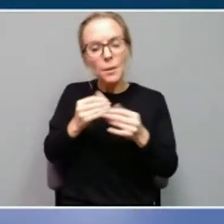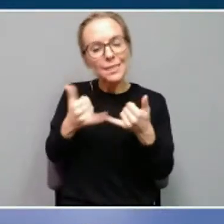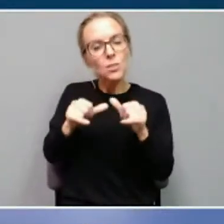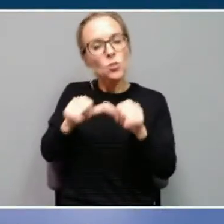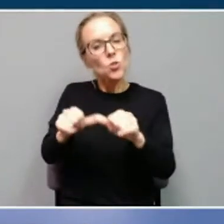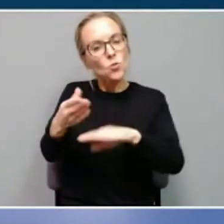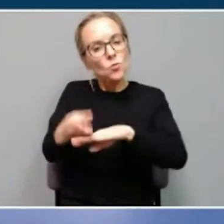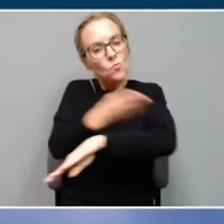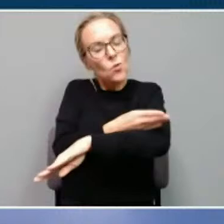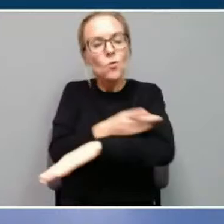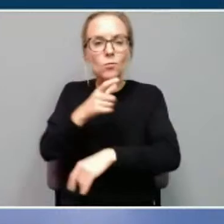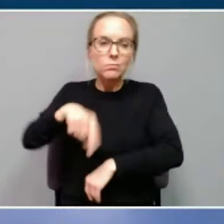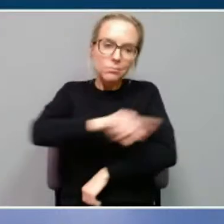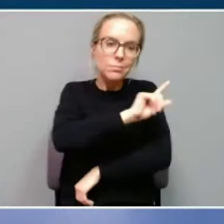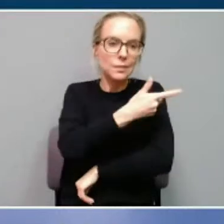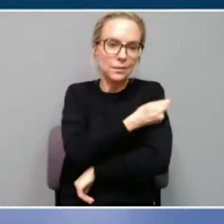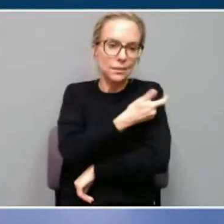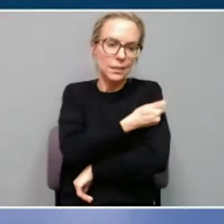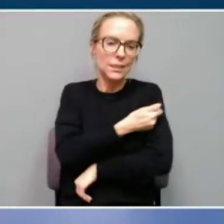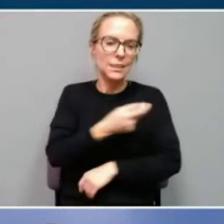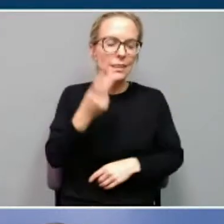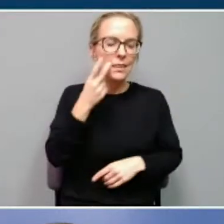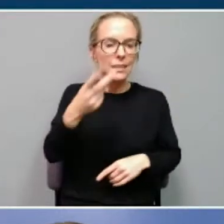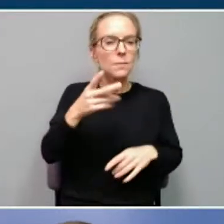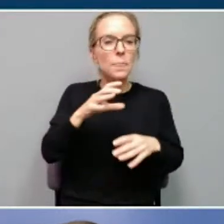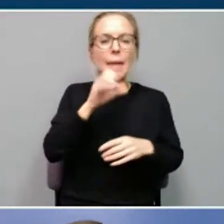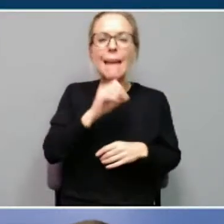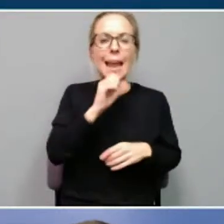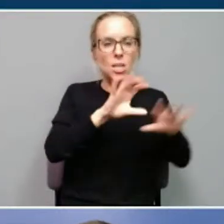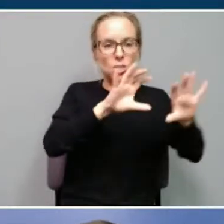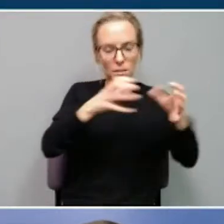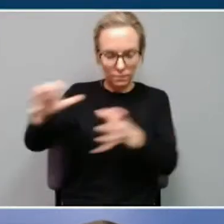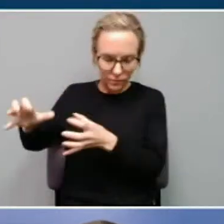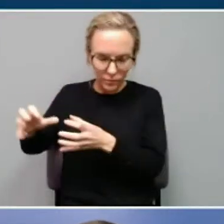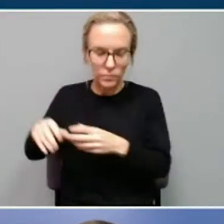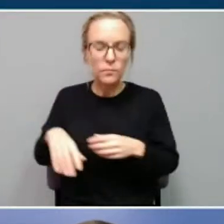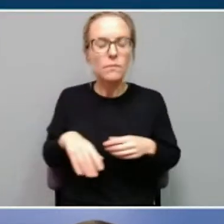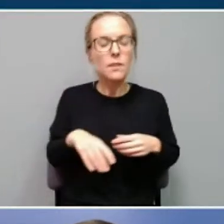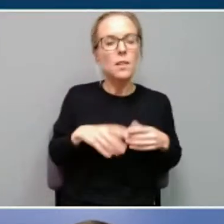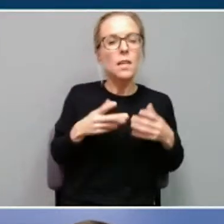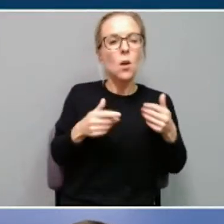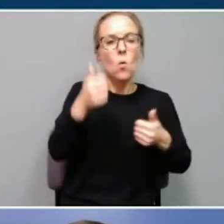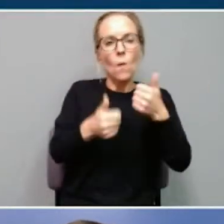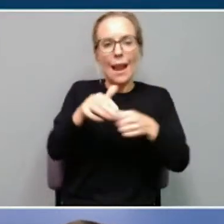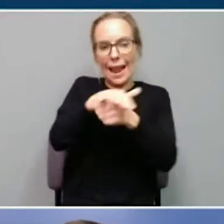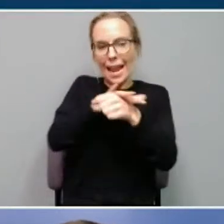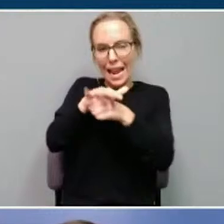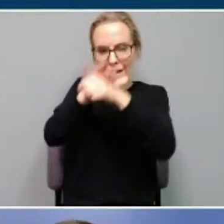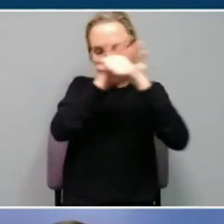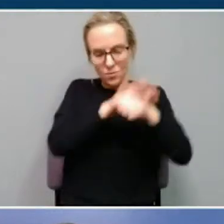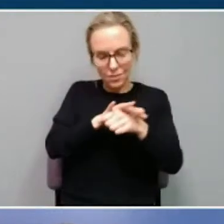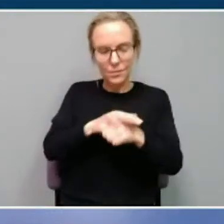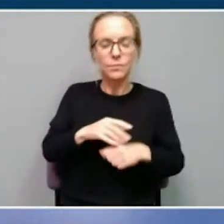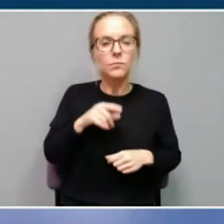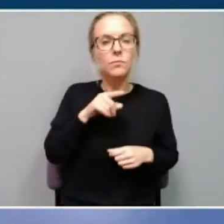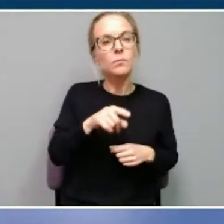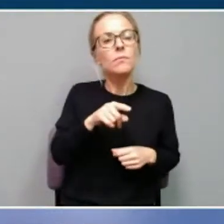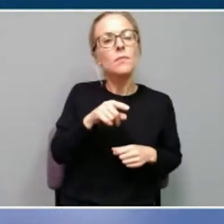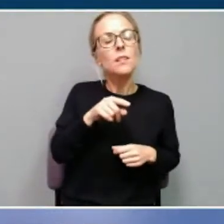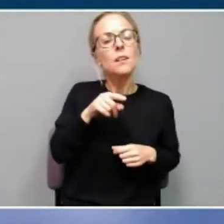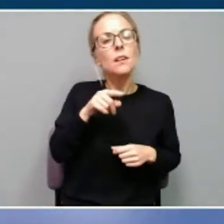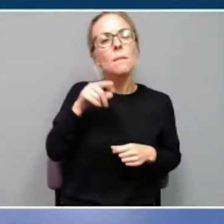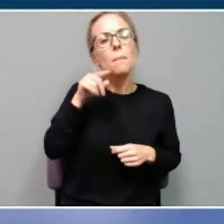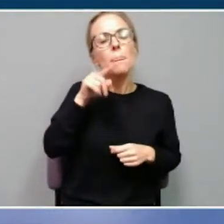both demographically, by age, and then we look at it geographically. I will tell you the demographically looks better than the geographically